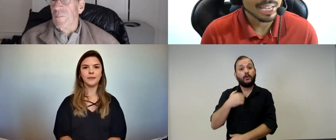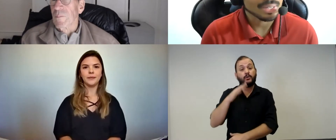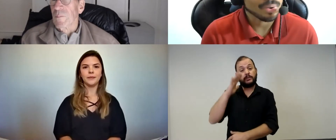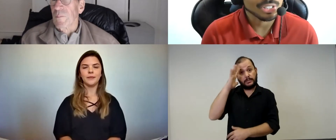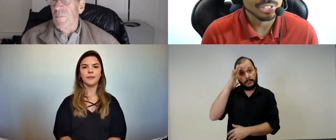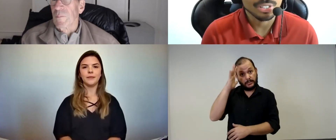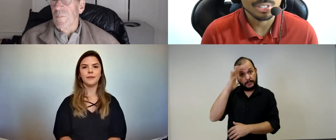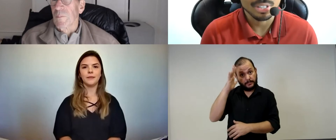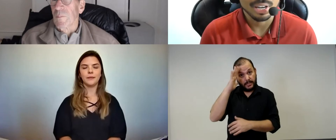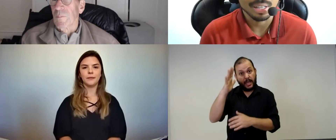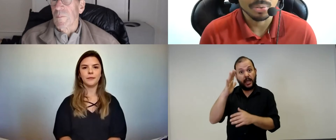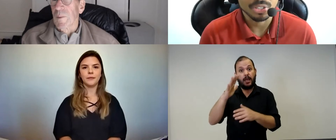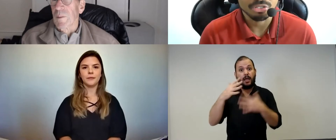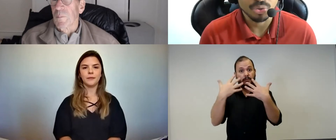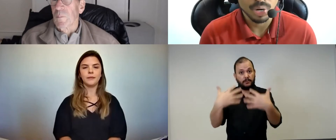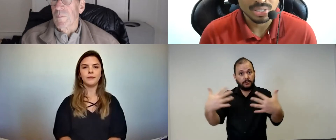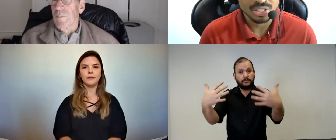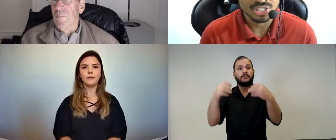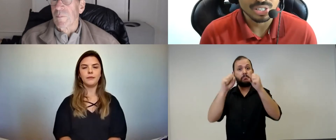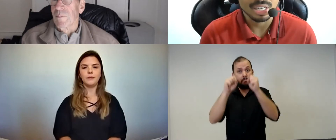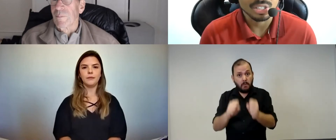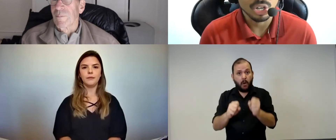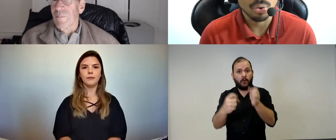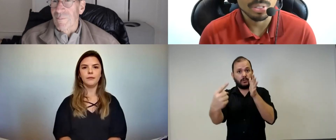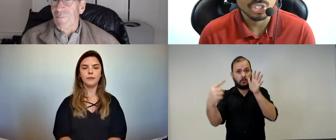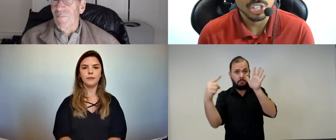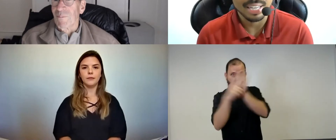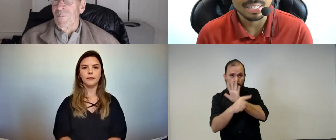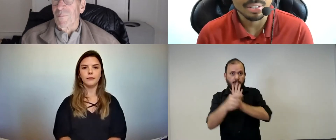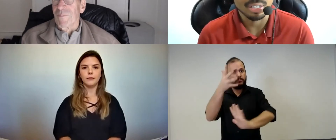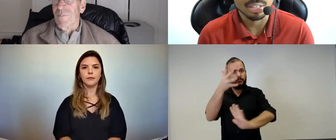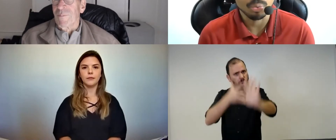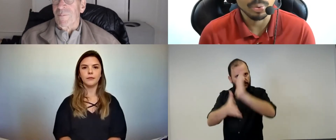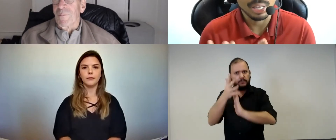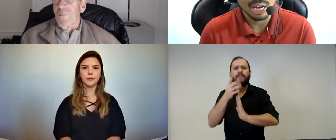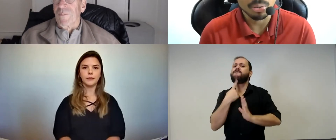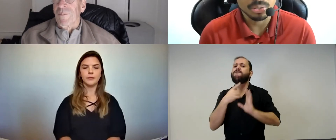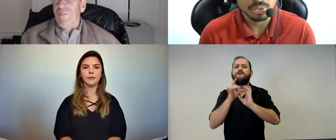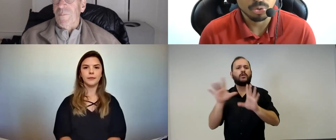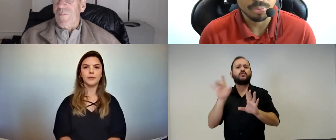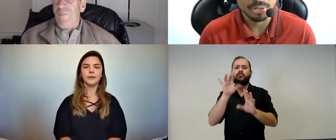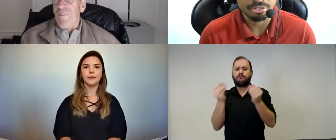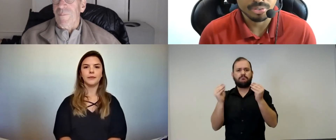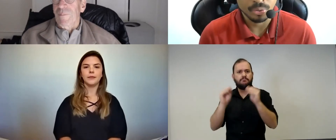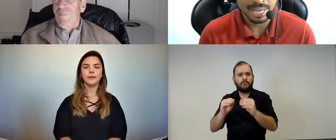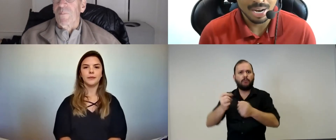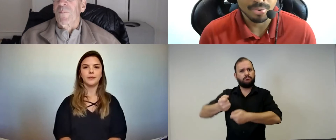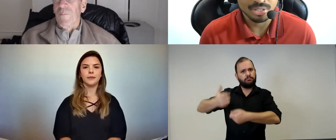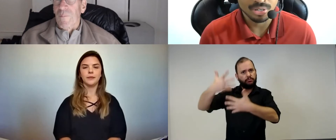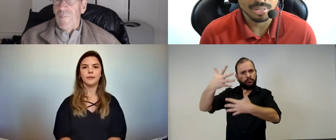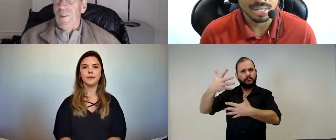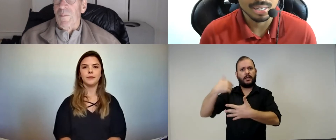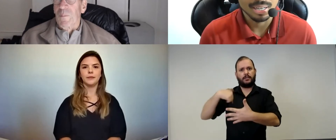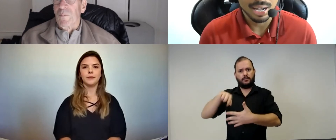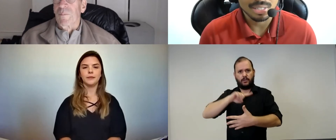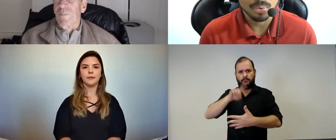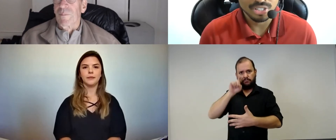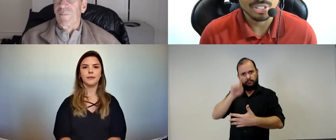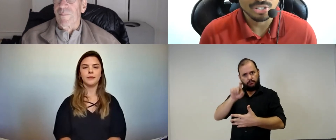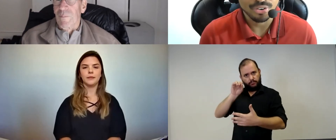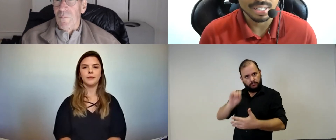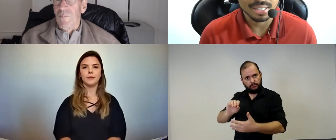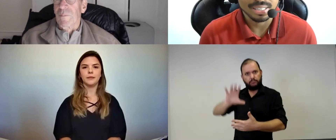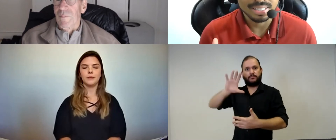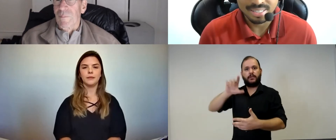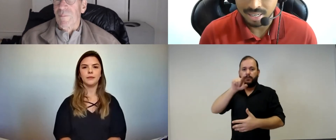can ask questions in sign language if you want. Just let us know in the chat, and then we will allow you to open your camera so you can ask